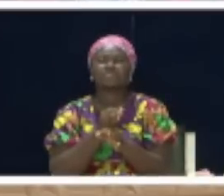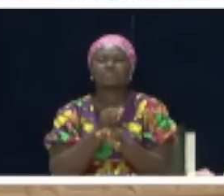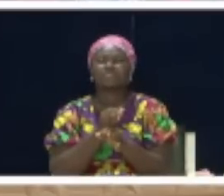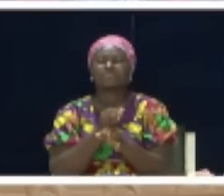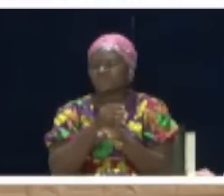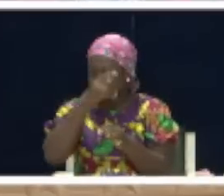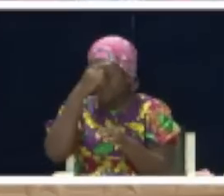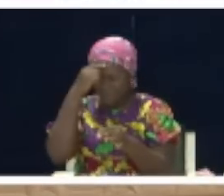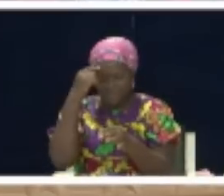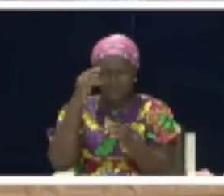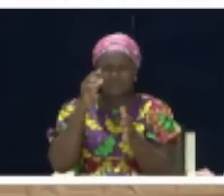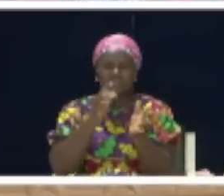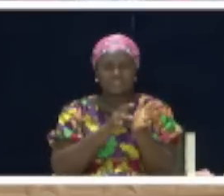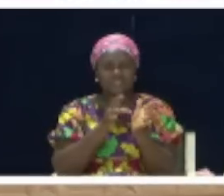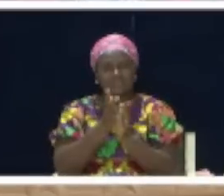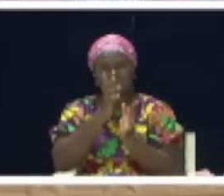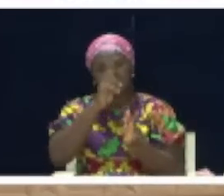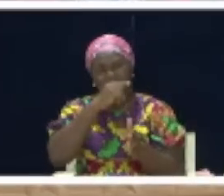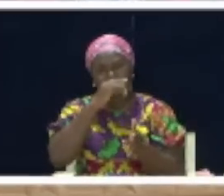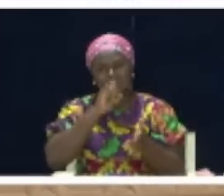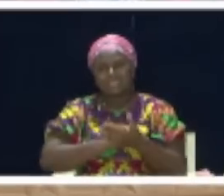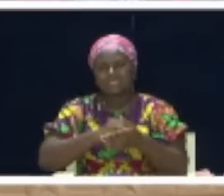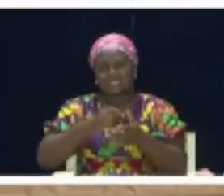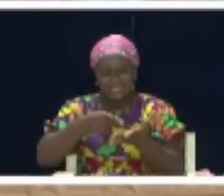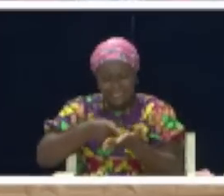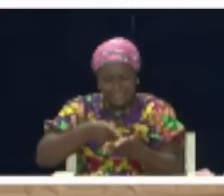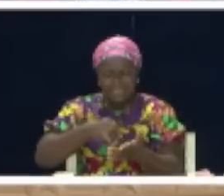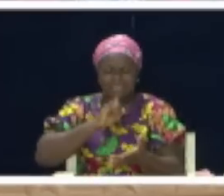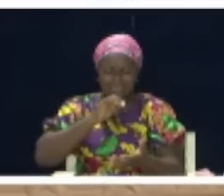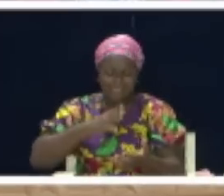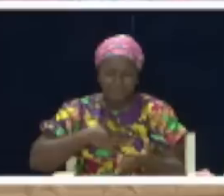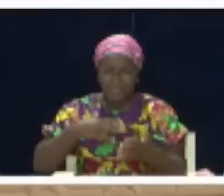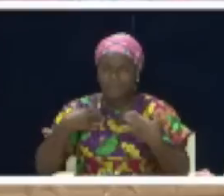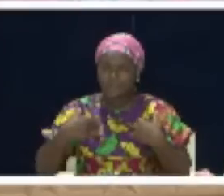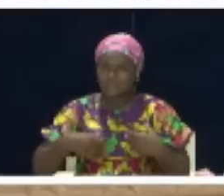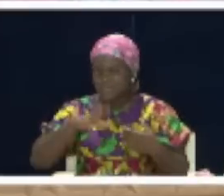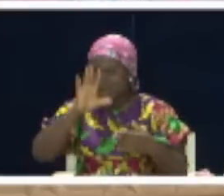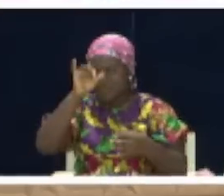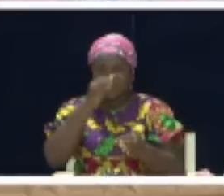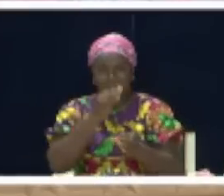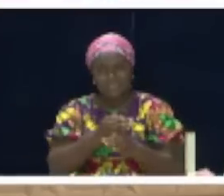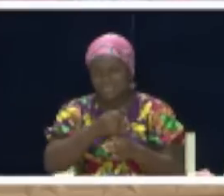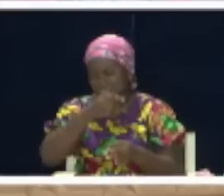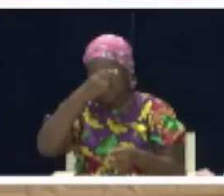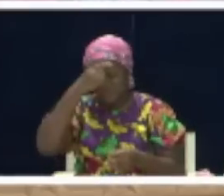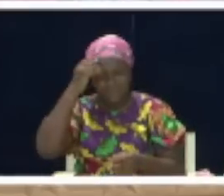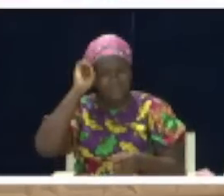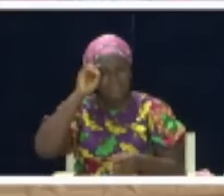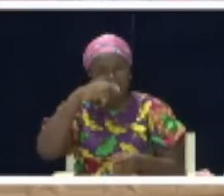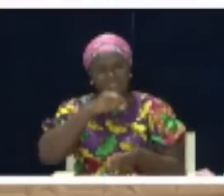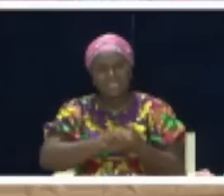because Jesus said, this is my body. By faith, because he said, this is my blood.